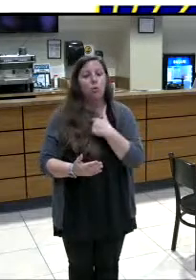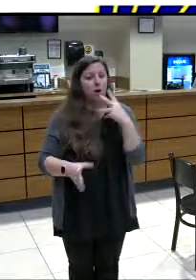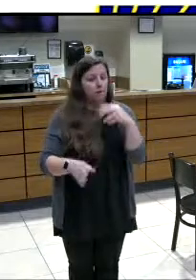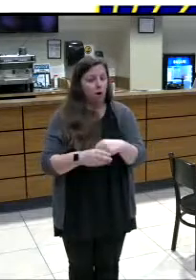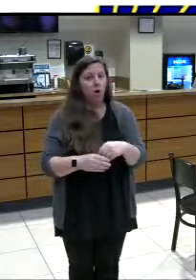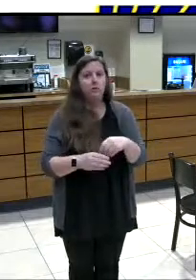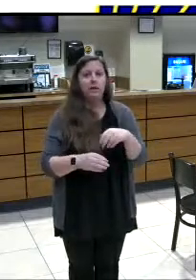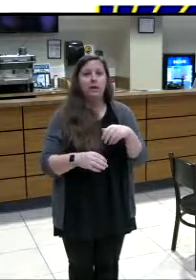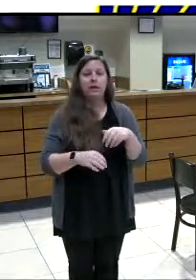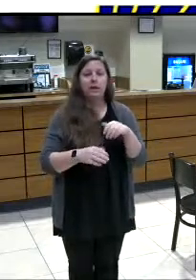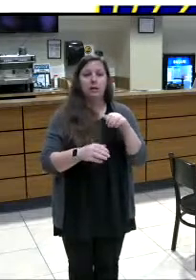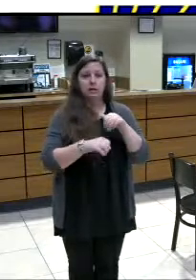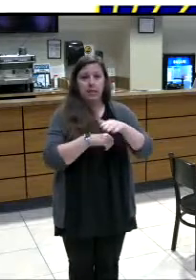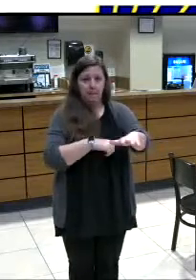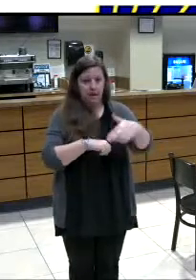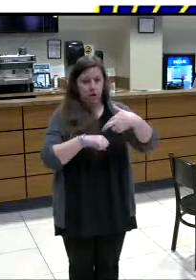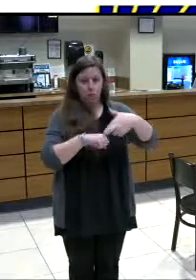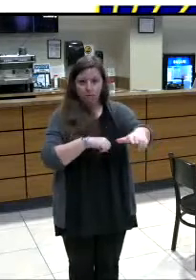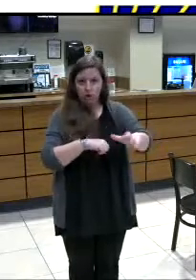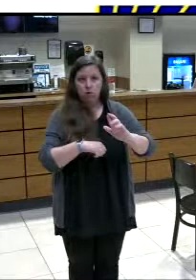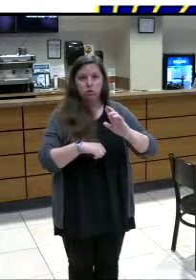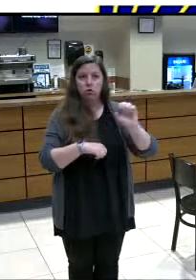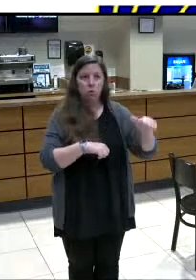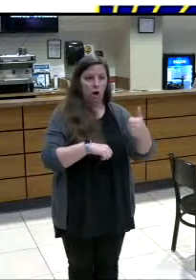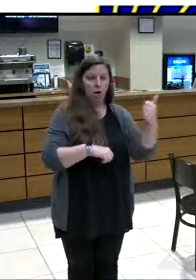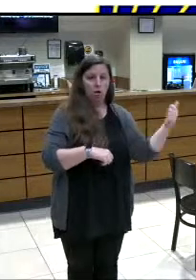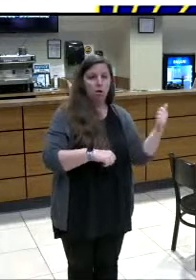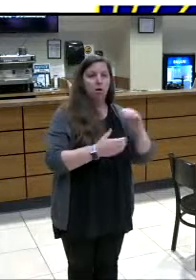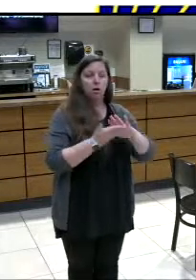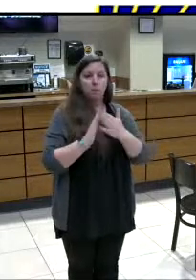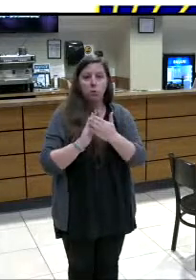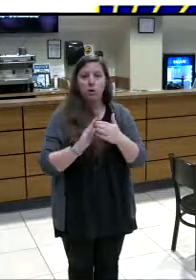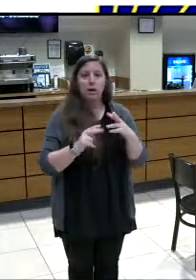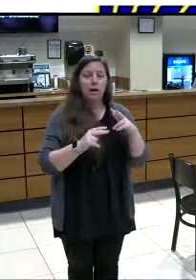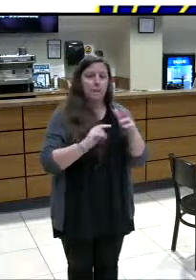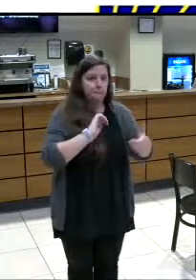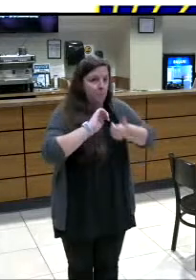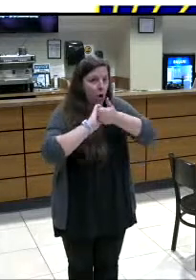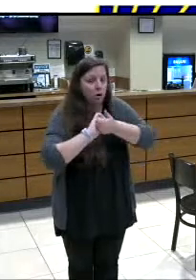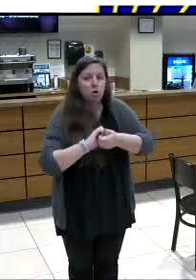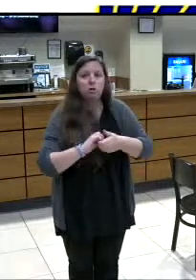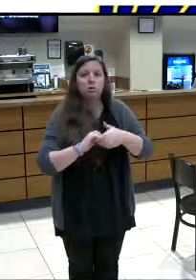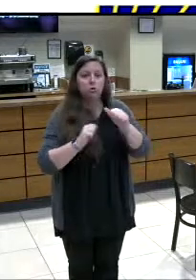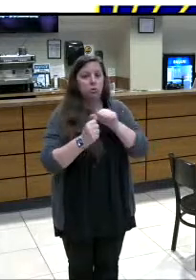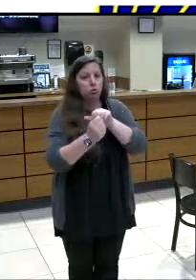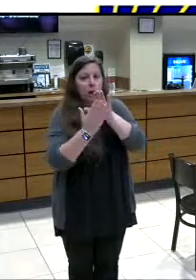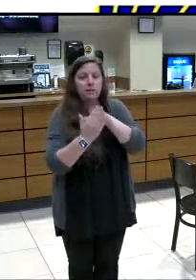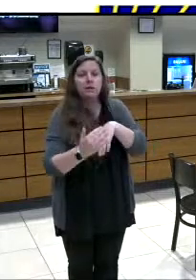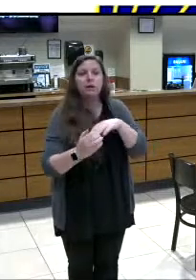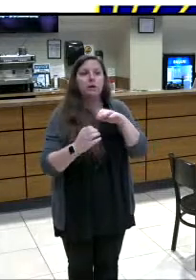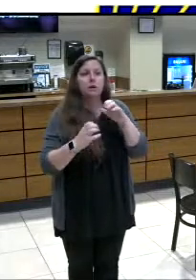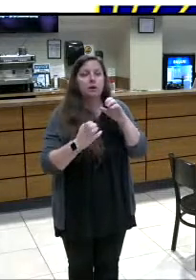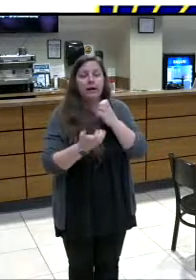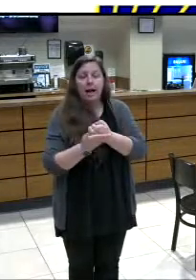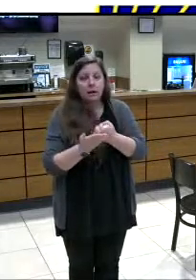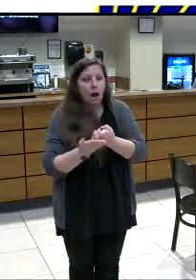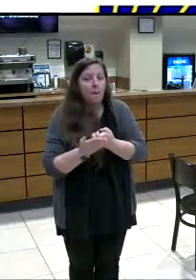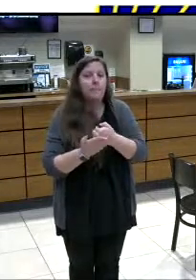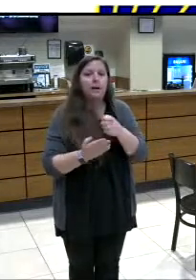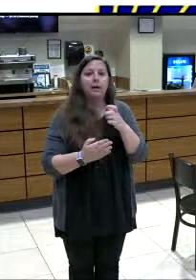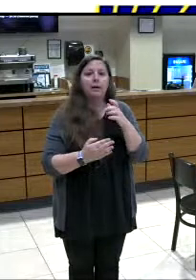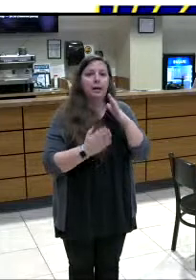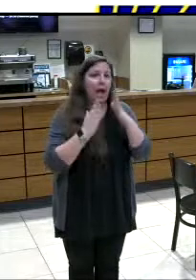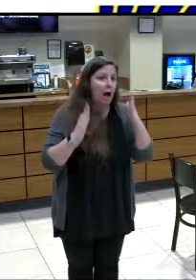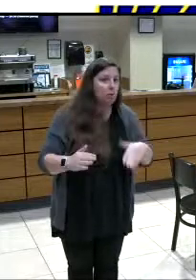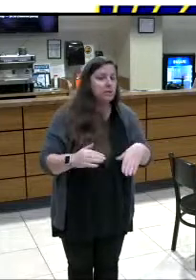our external community partners to address economic needs, housing, medical, and mental health referrals. Of